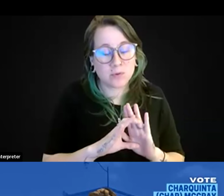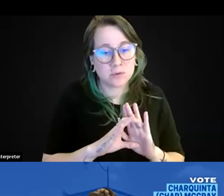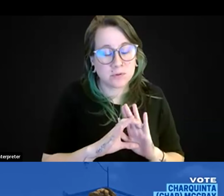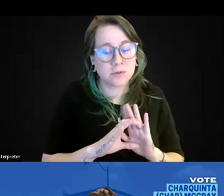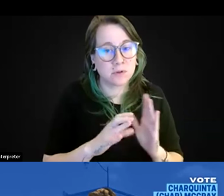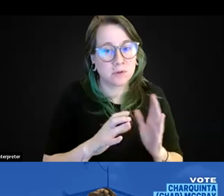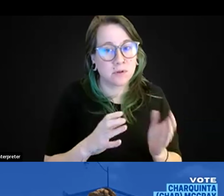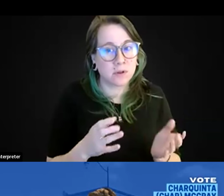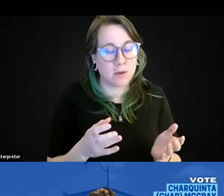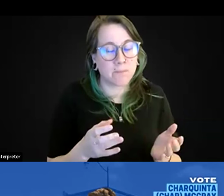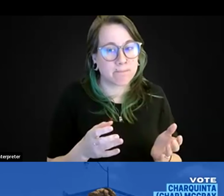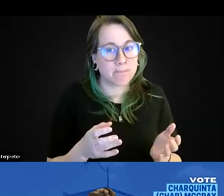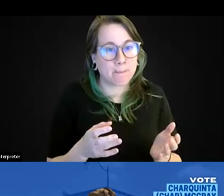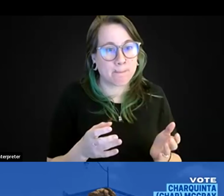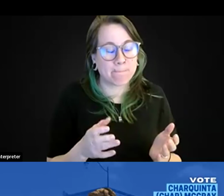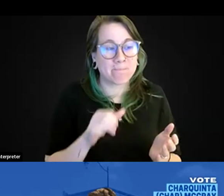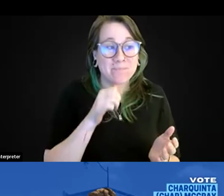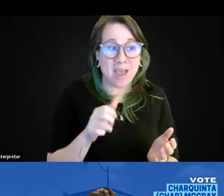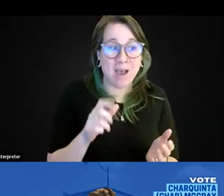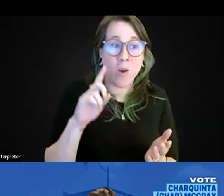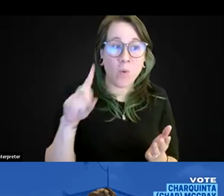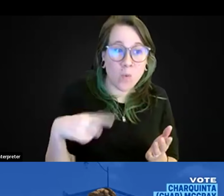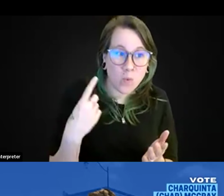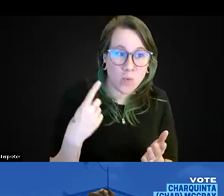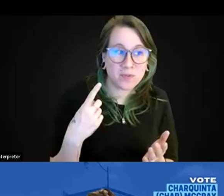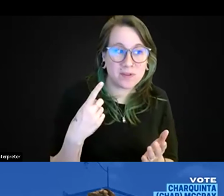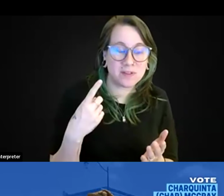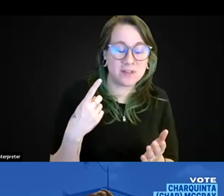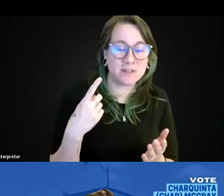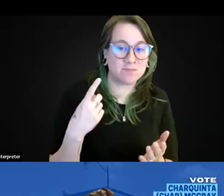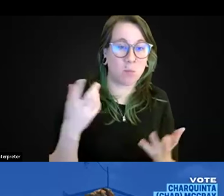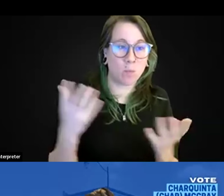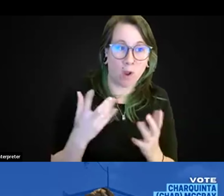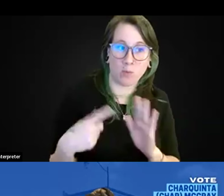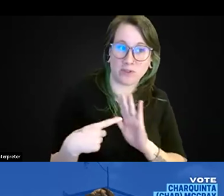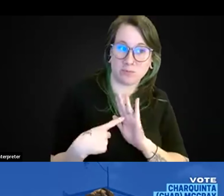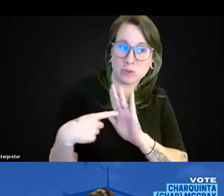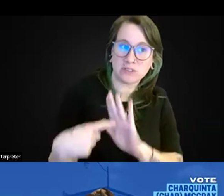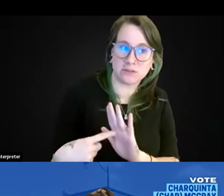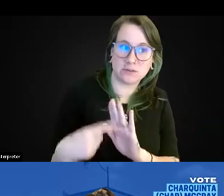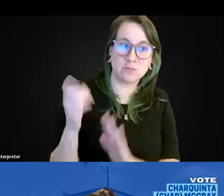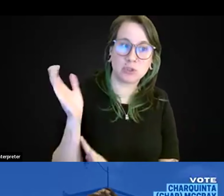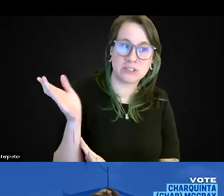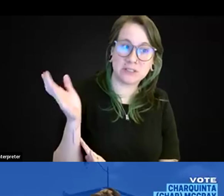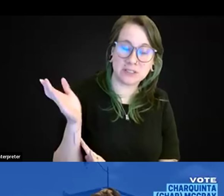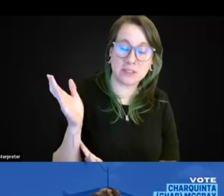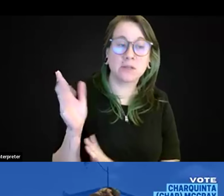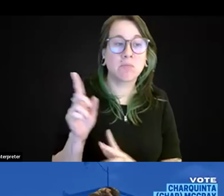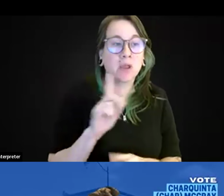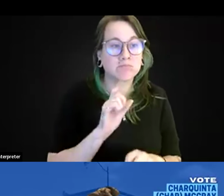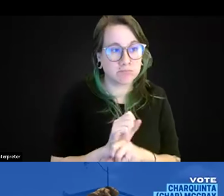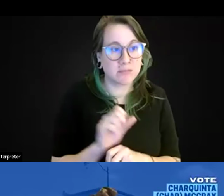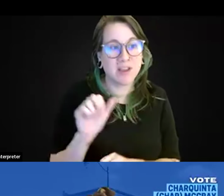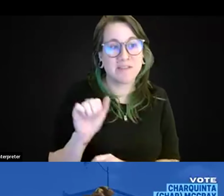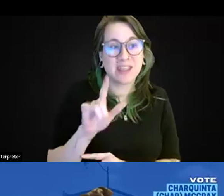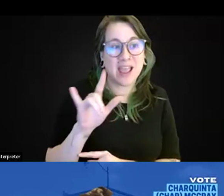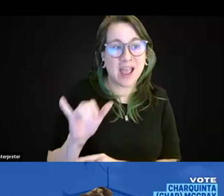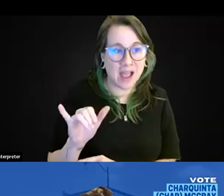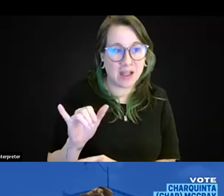of not only what was presented, but of the alley